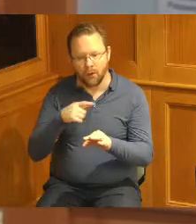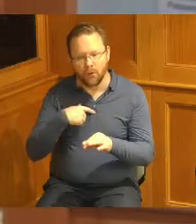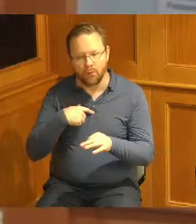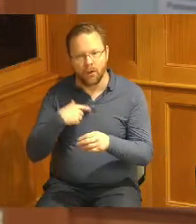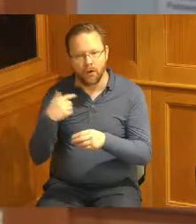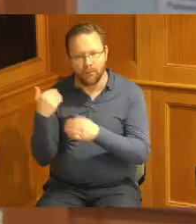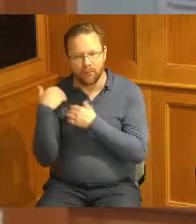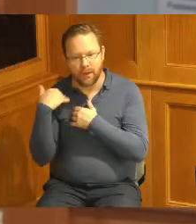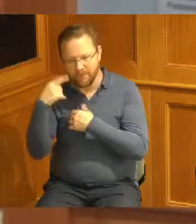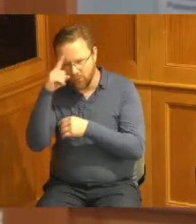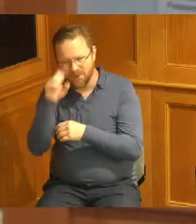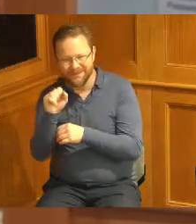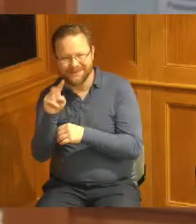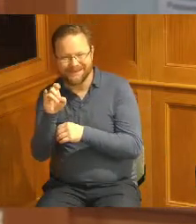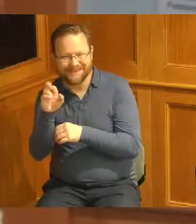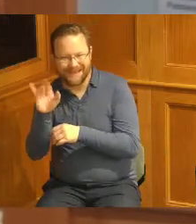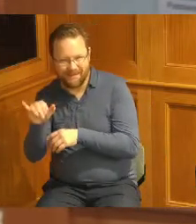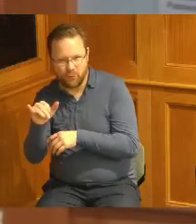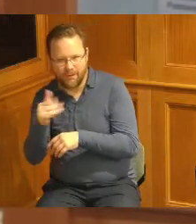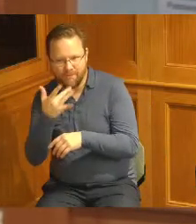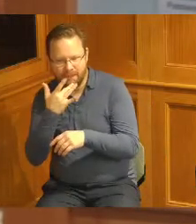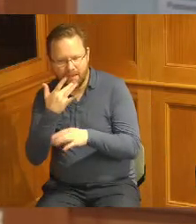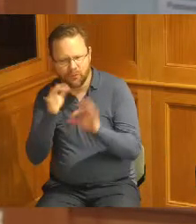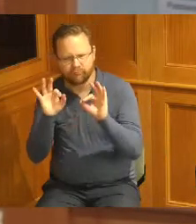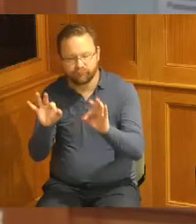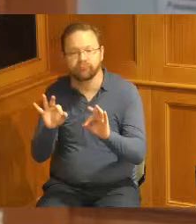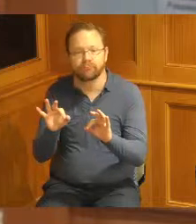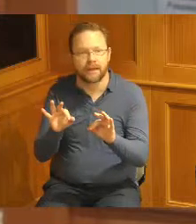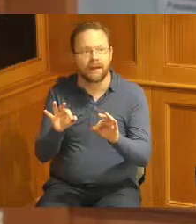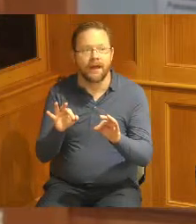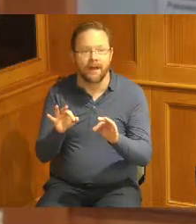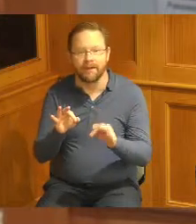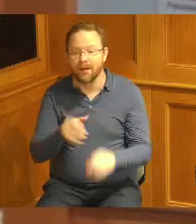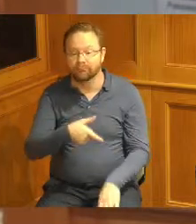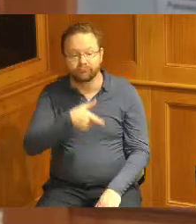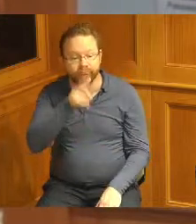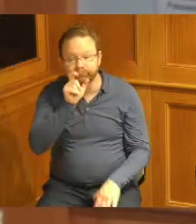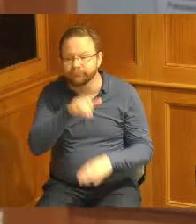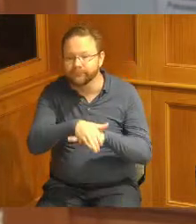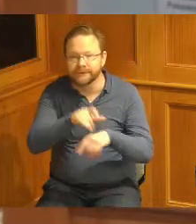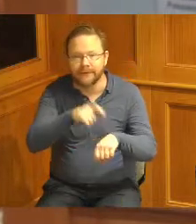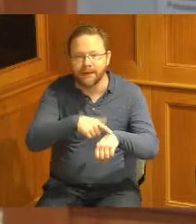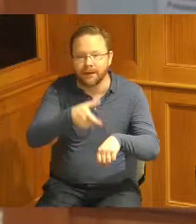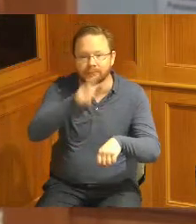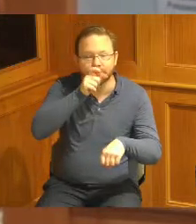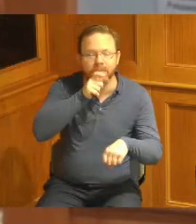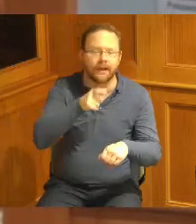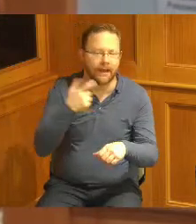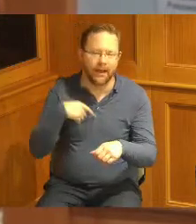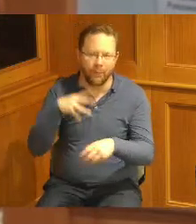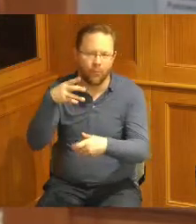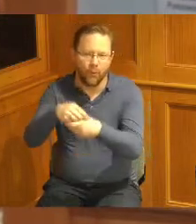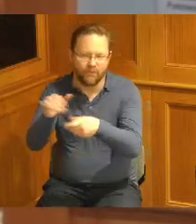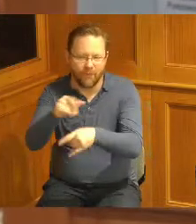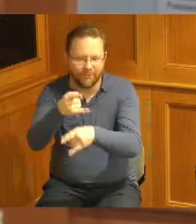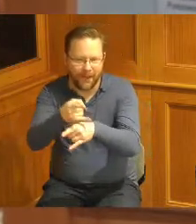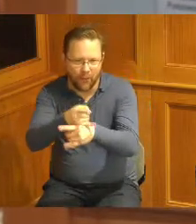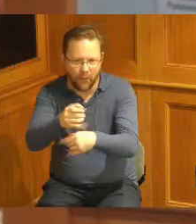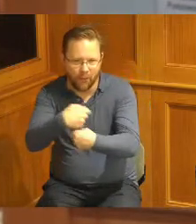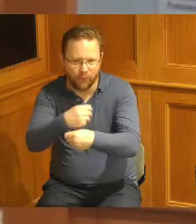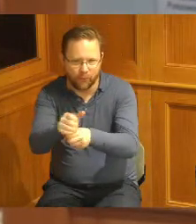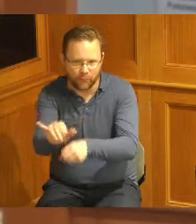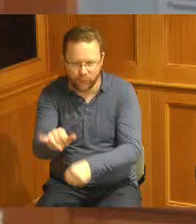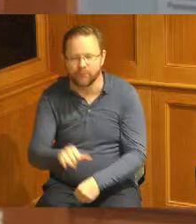taste right. And then everybody has a little nightcap to help them sleep, and we're doing quite a bit in that field as well.